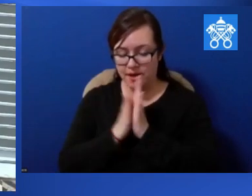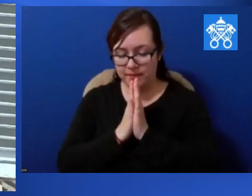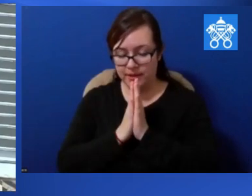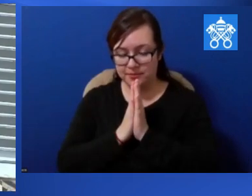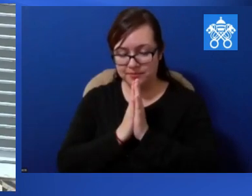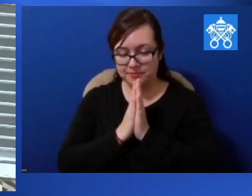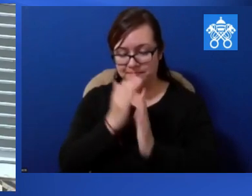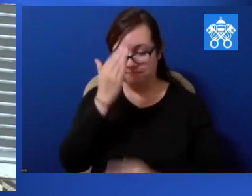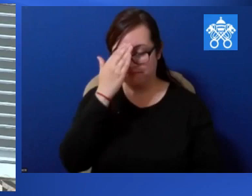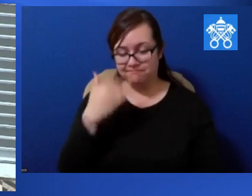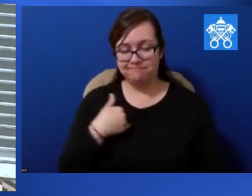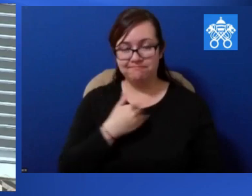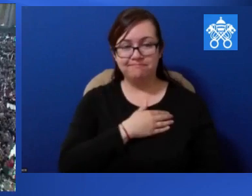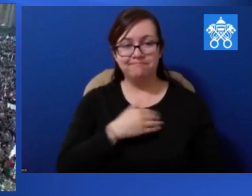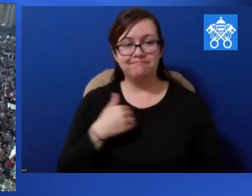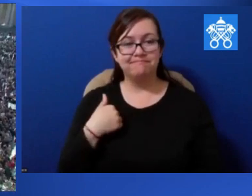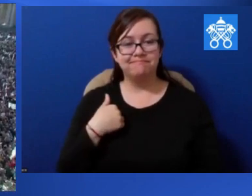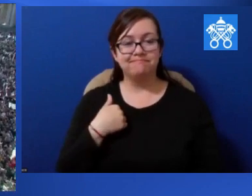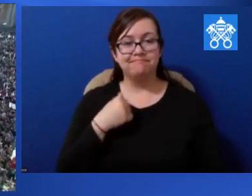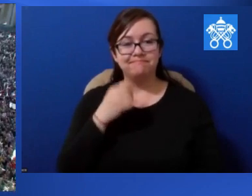Amen.